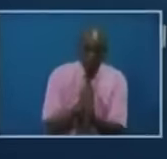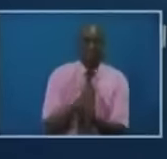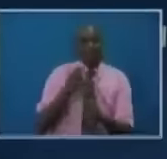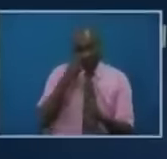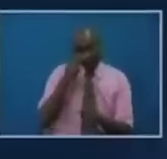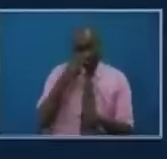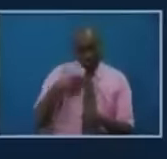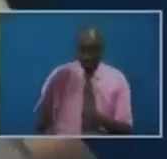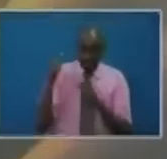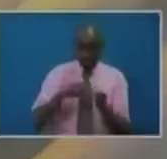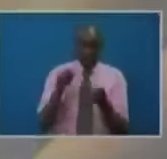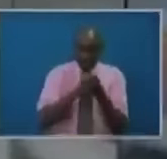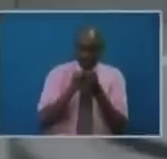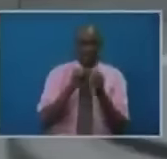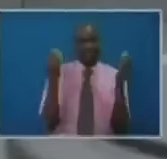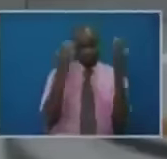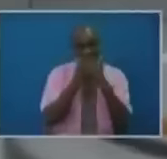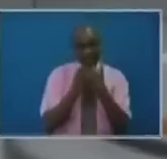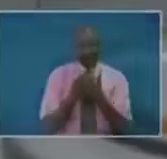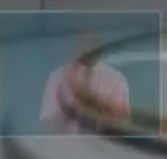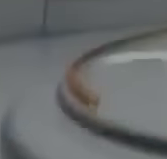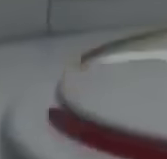Friday Briefing tonight.